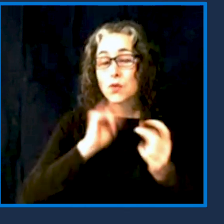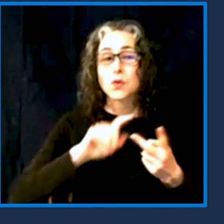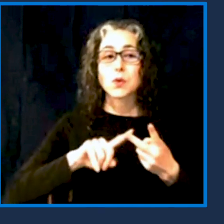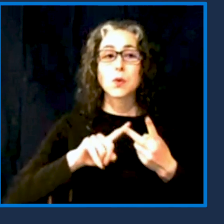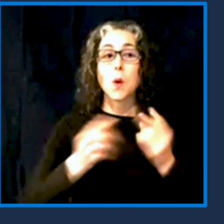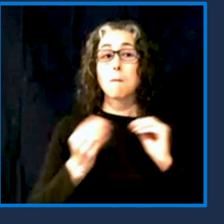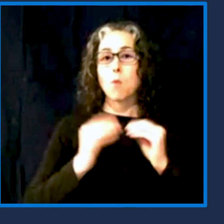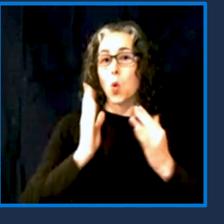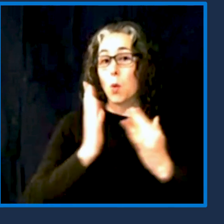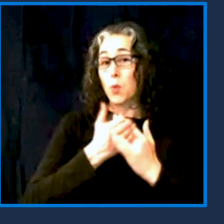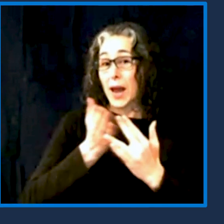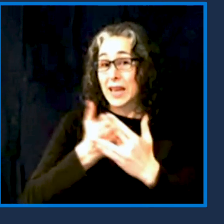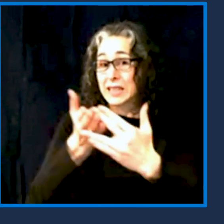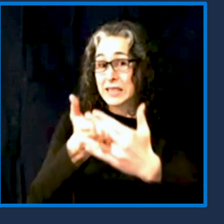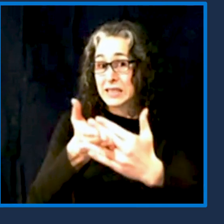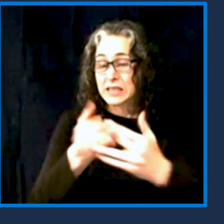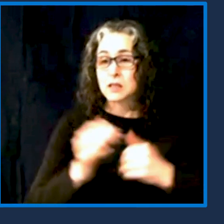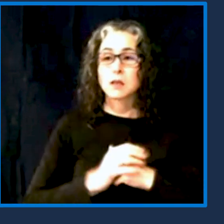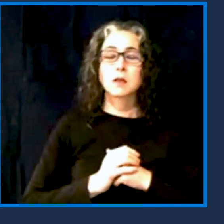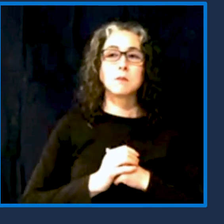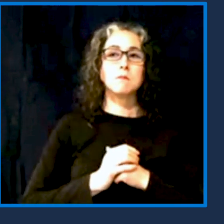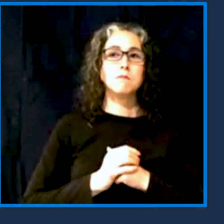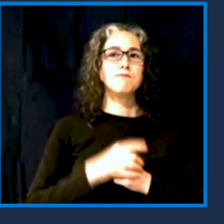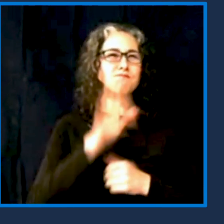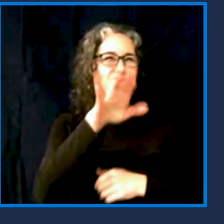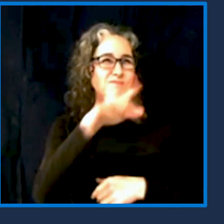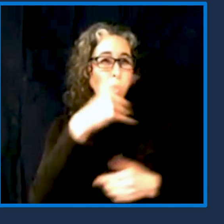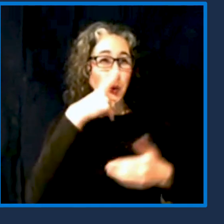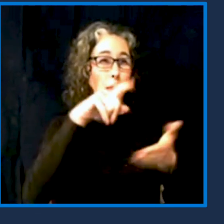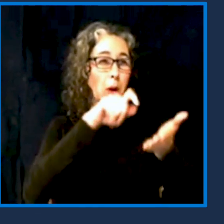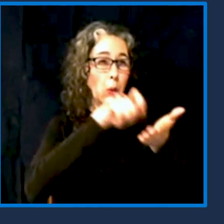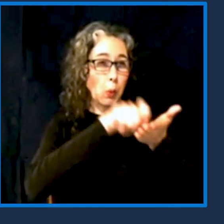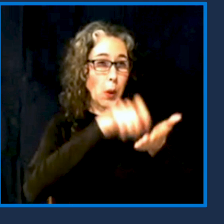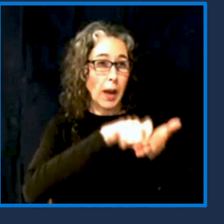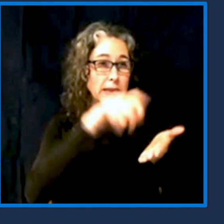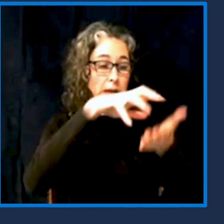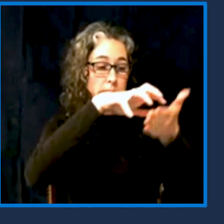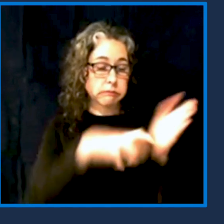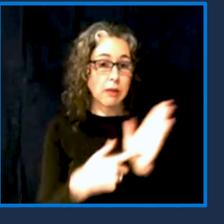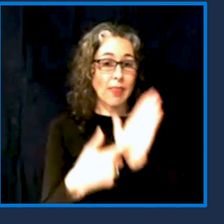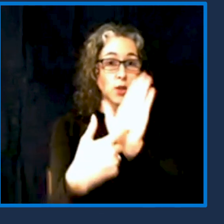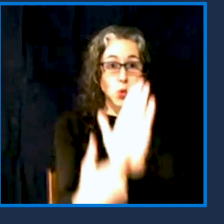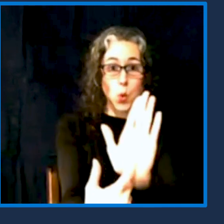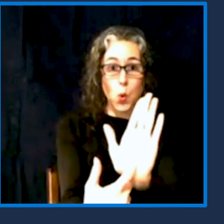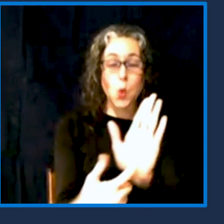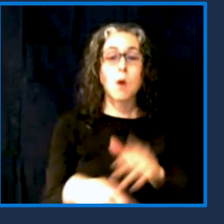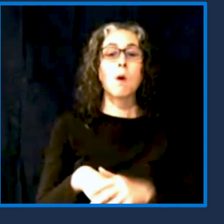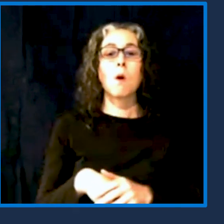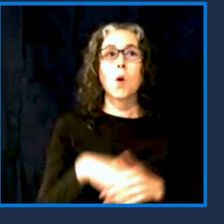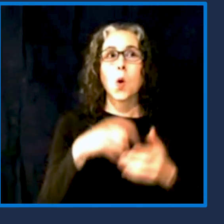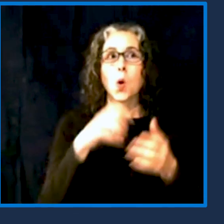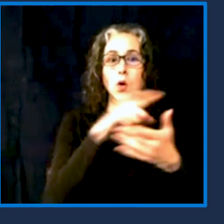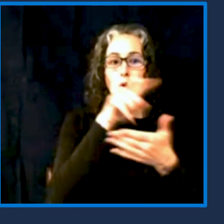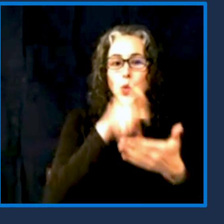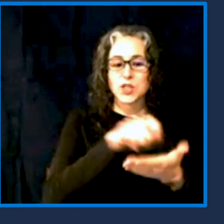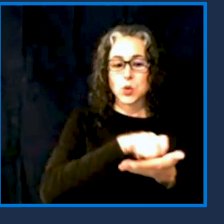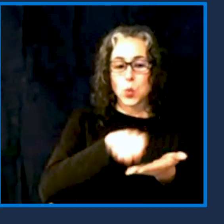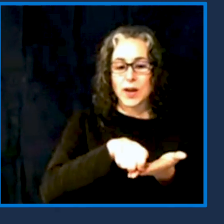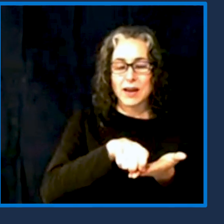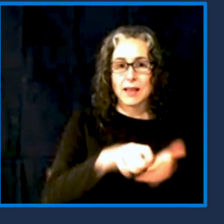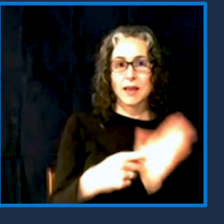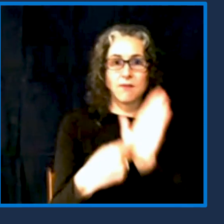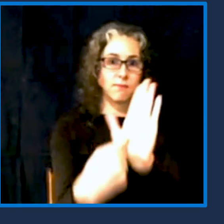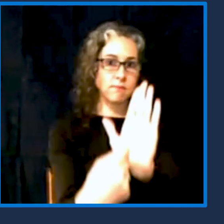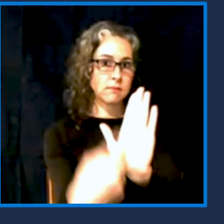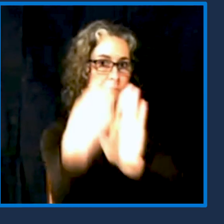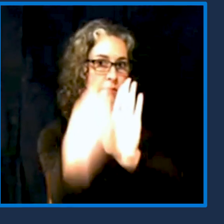more frequent breaks. It could be writing down your questions in advance or having questions written and available during the interview, or